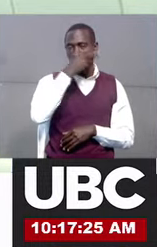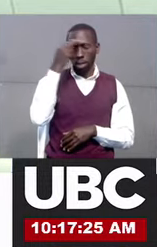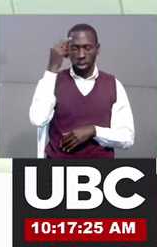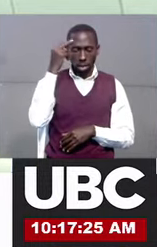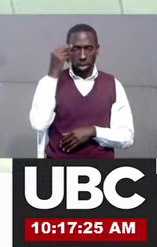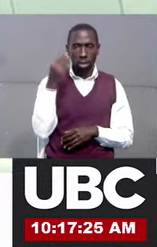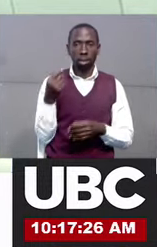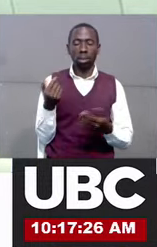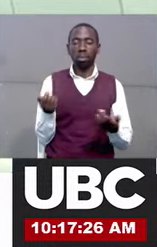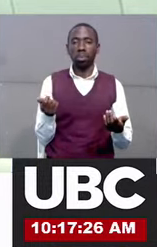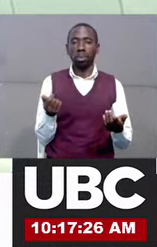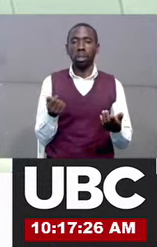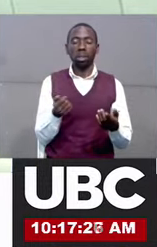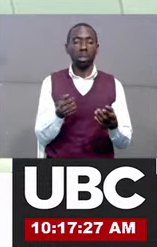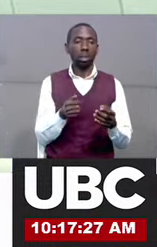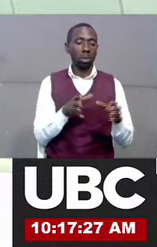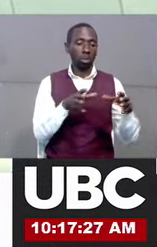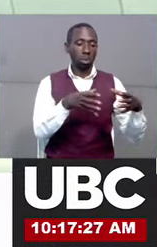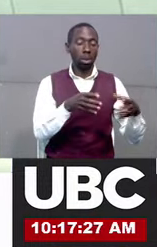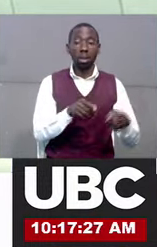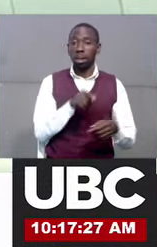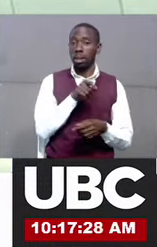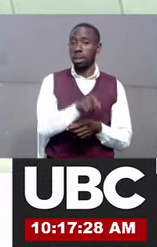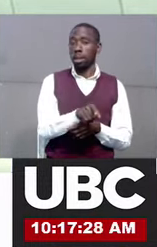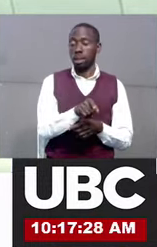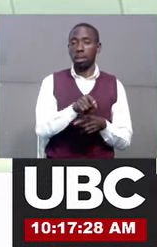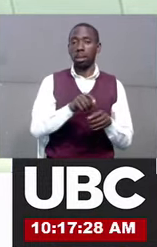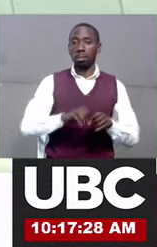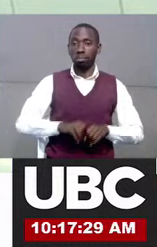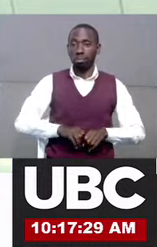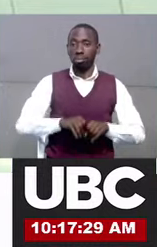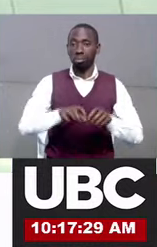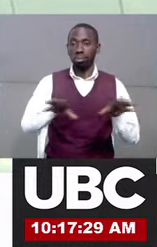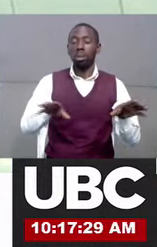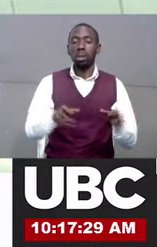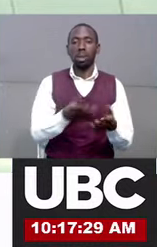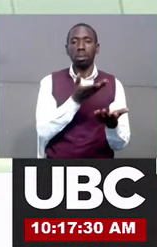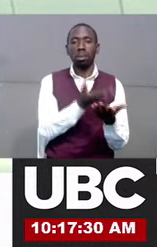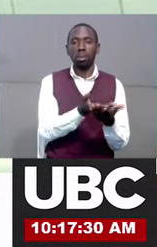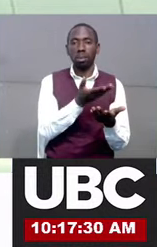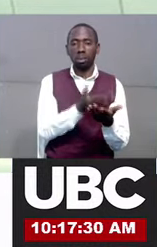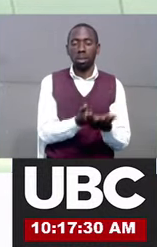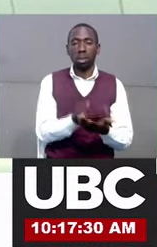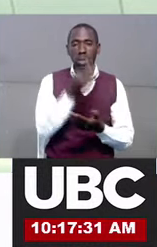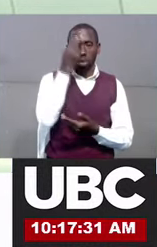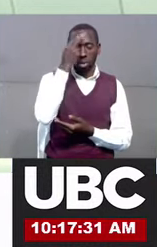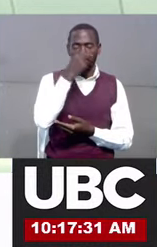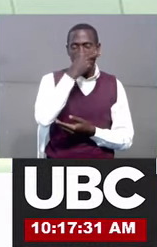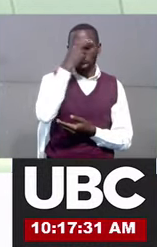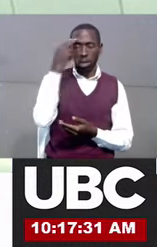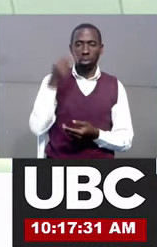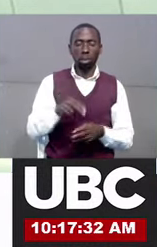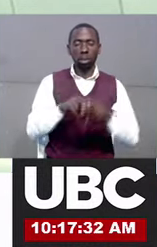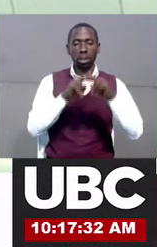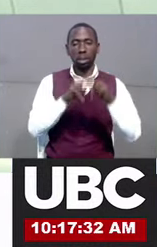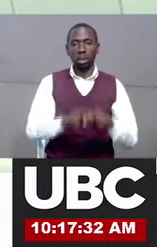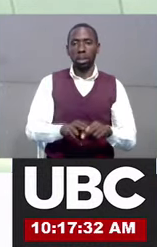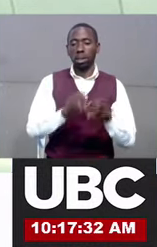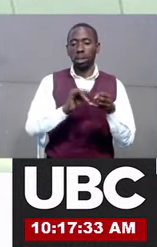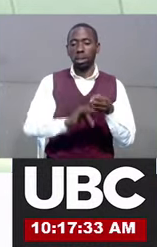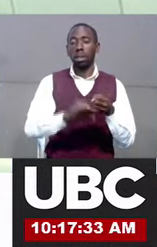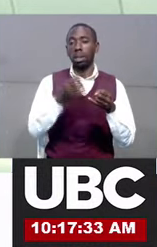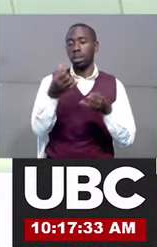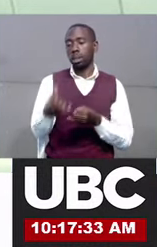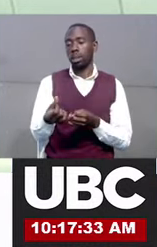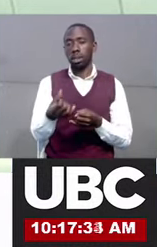minister is here. And in this advert, they are calling upon students who sat senior six and are